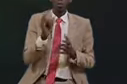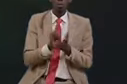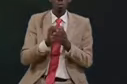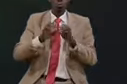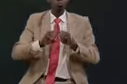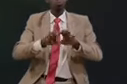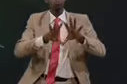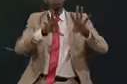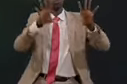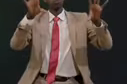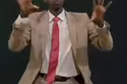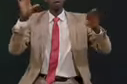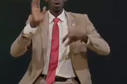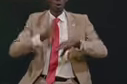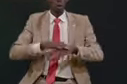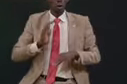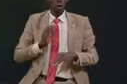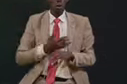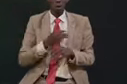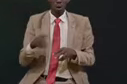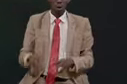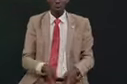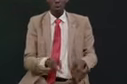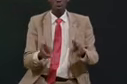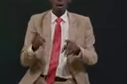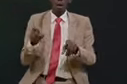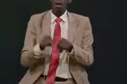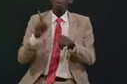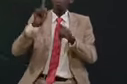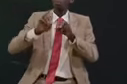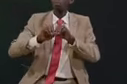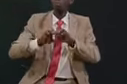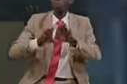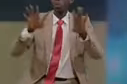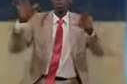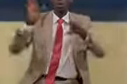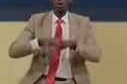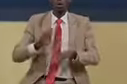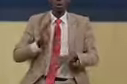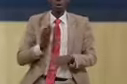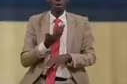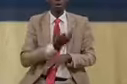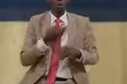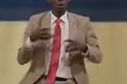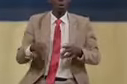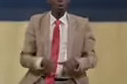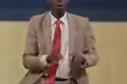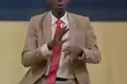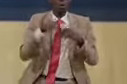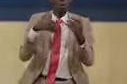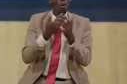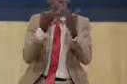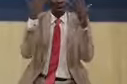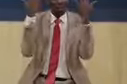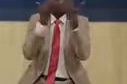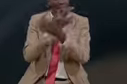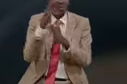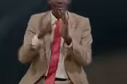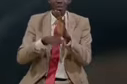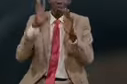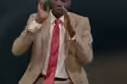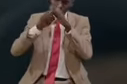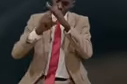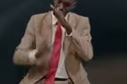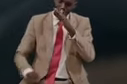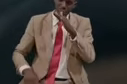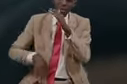pathway. And as it shines the light on your pathway, all darkness will vanish away from your